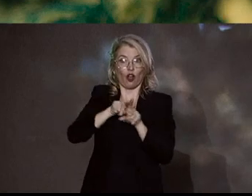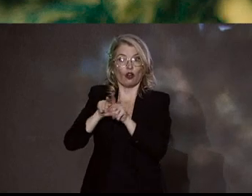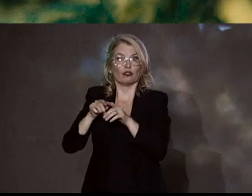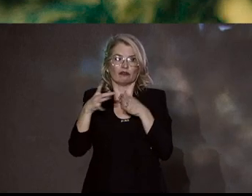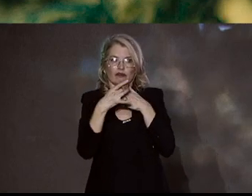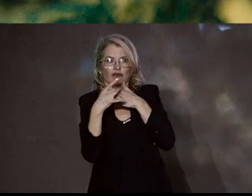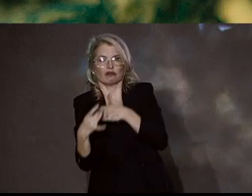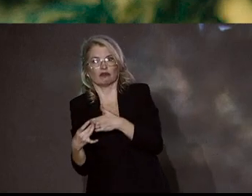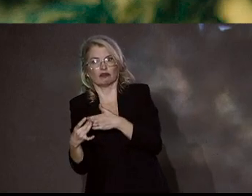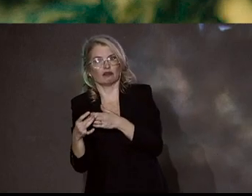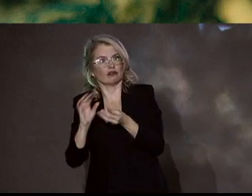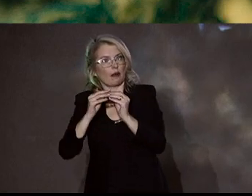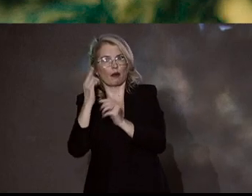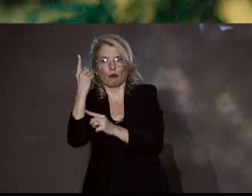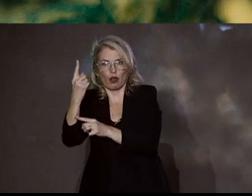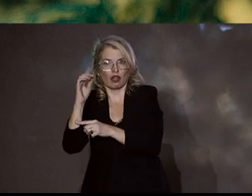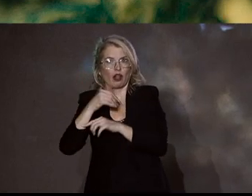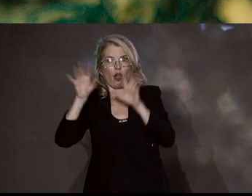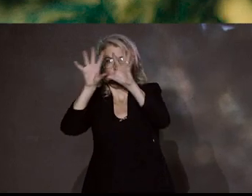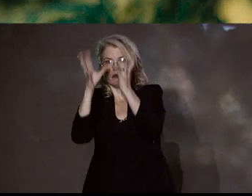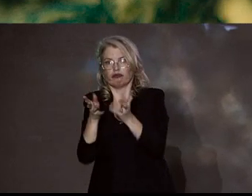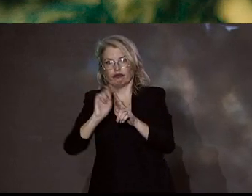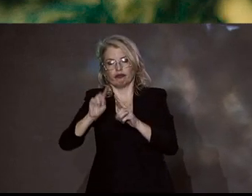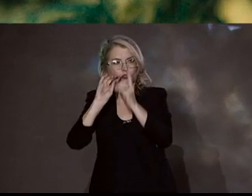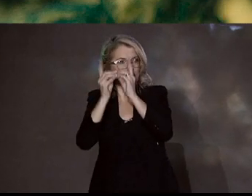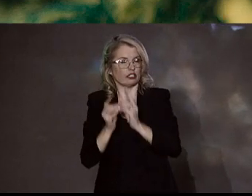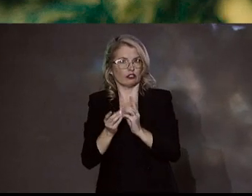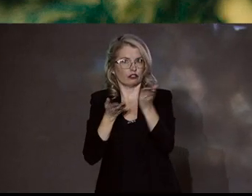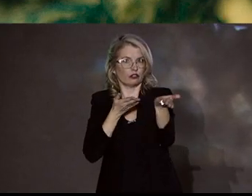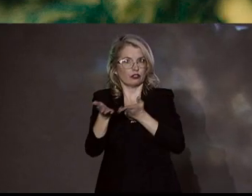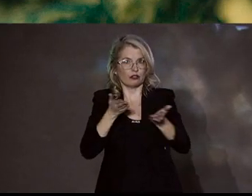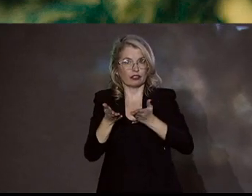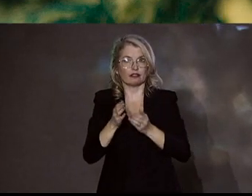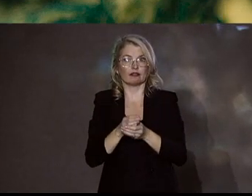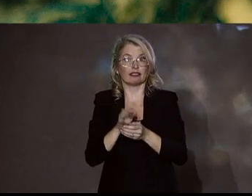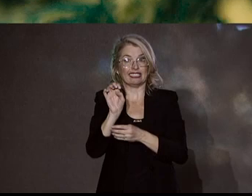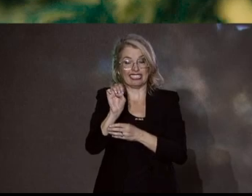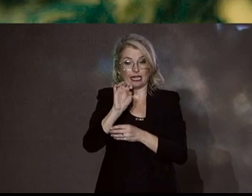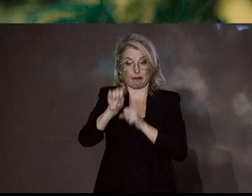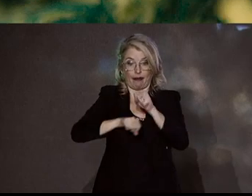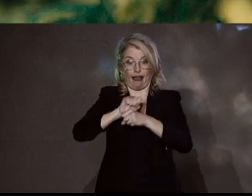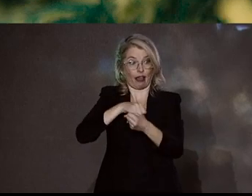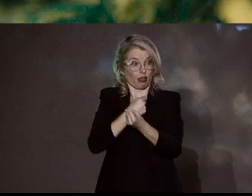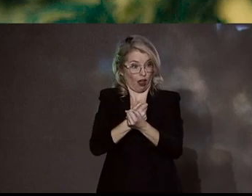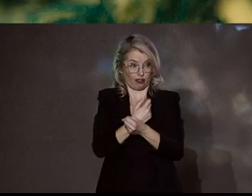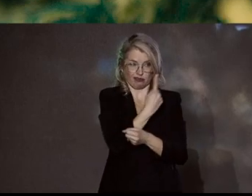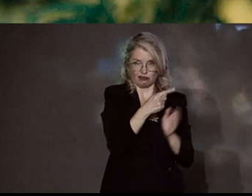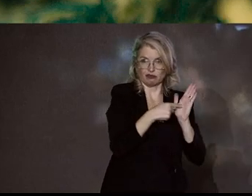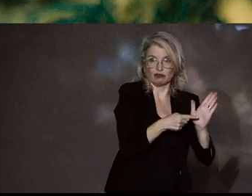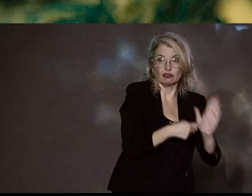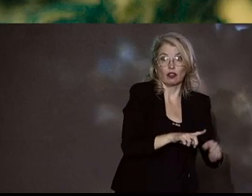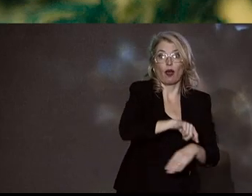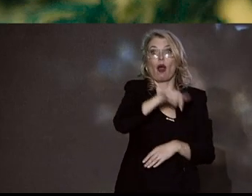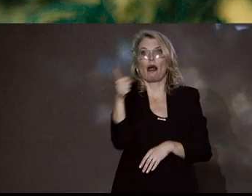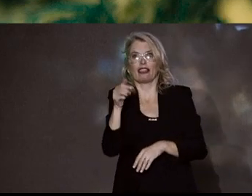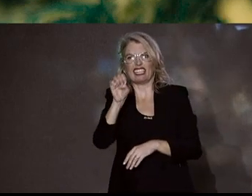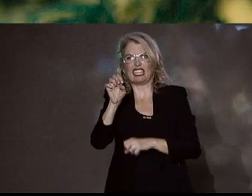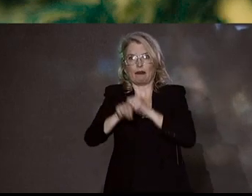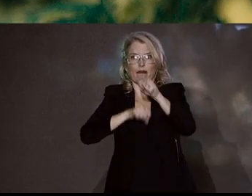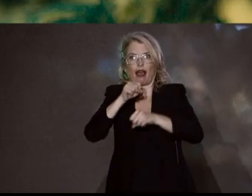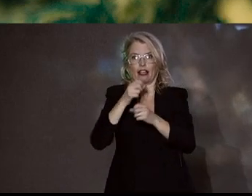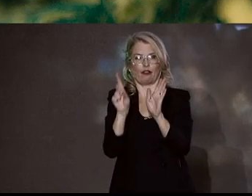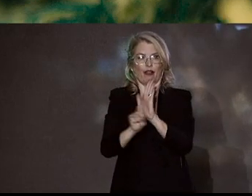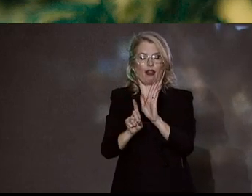Connectivity also underpins a whole suite of digital services, such as our e-bike lock and our e-bike